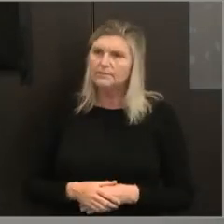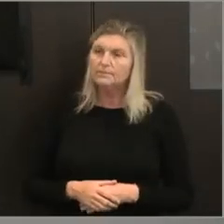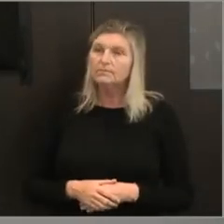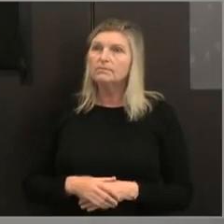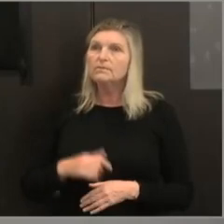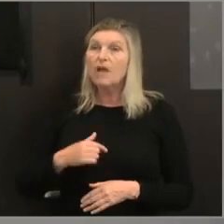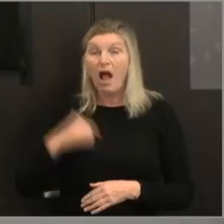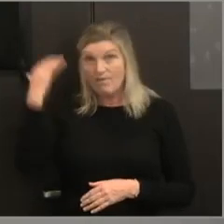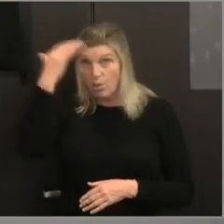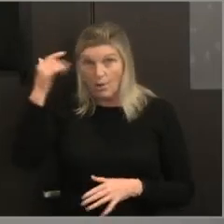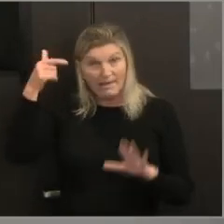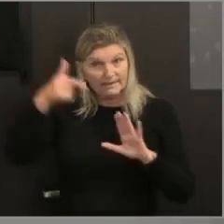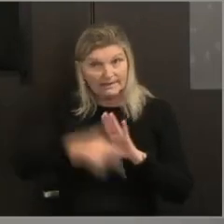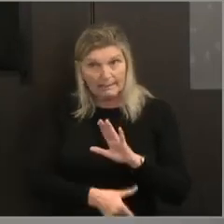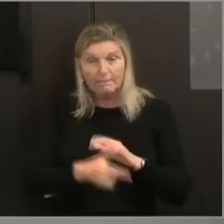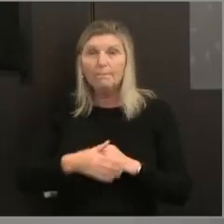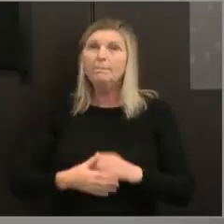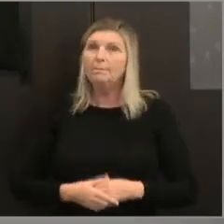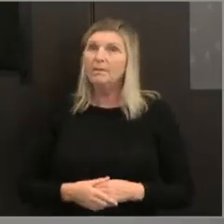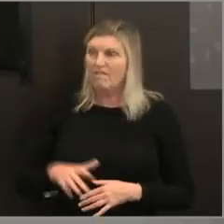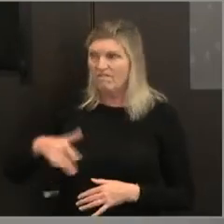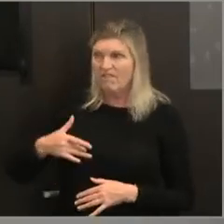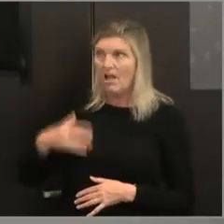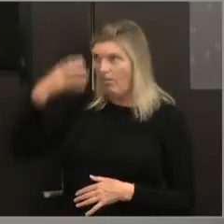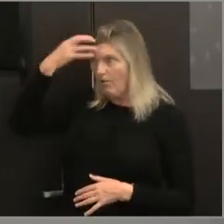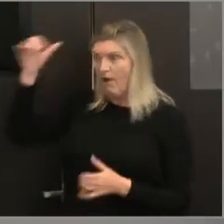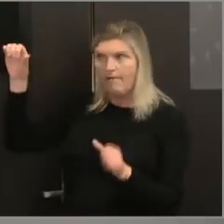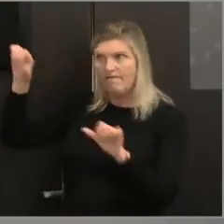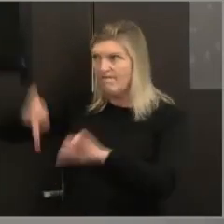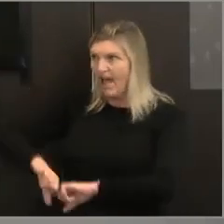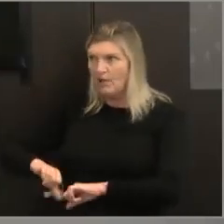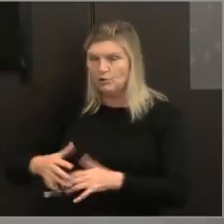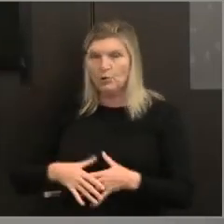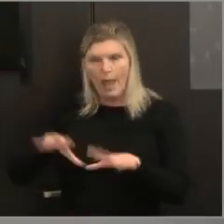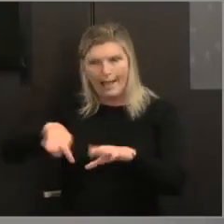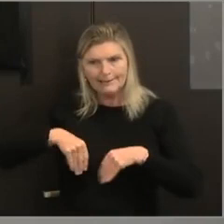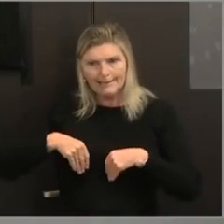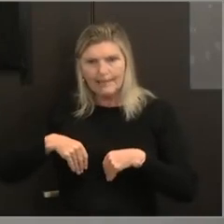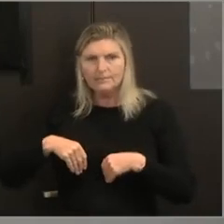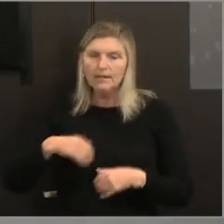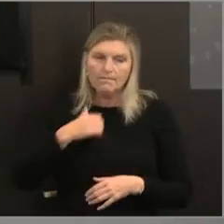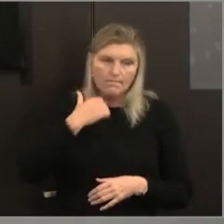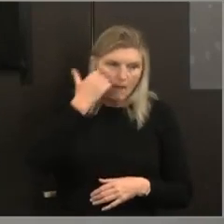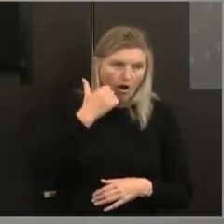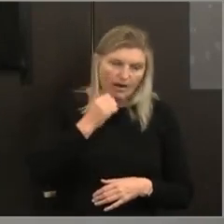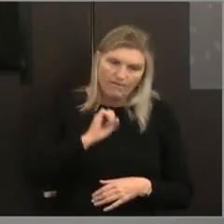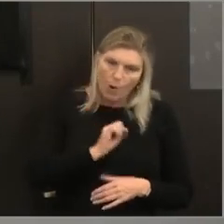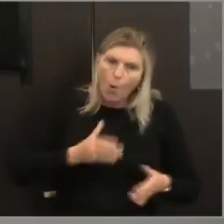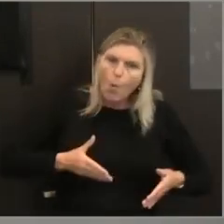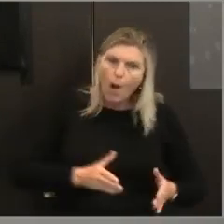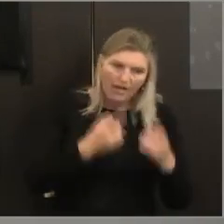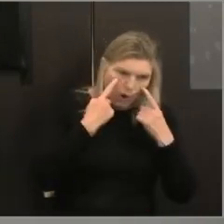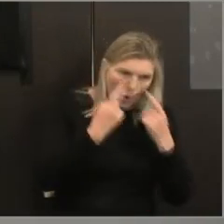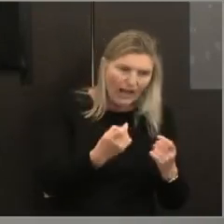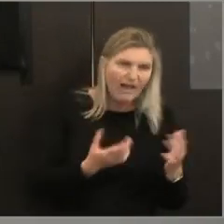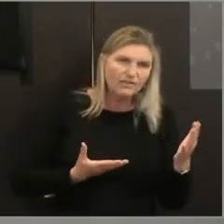considered view that the failure of the Crown to acknowledge that power to protect vesting in iwi, hapu and whānau is